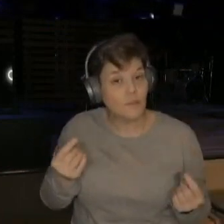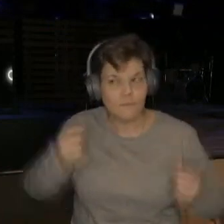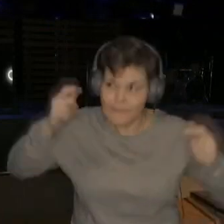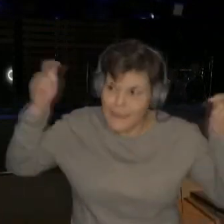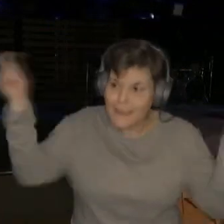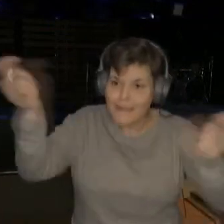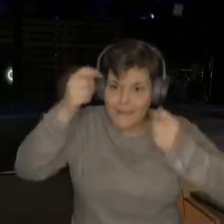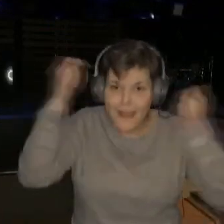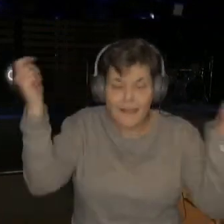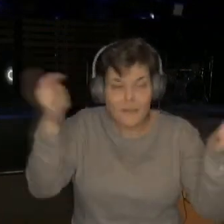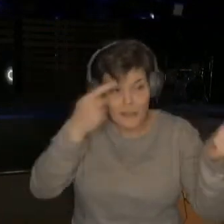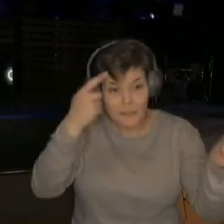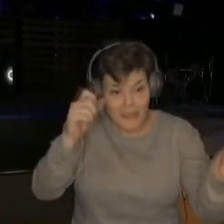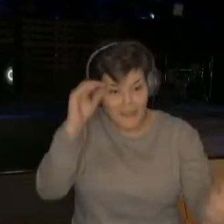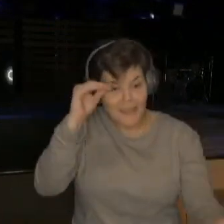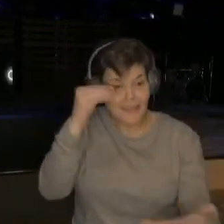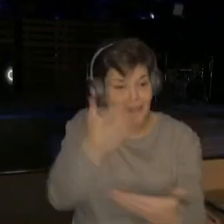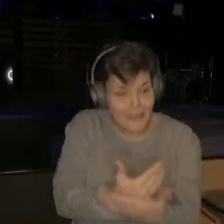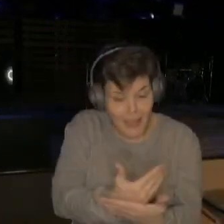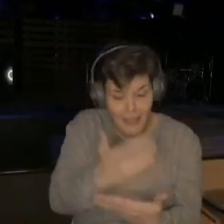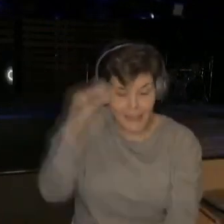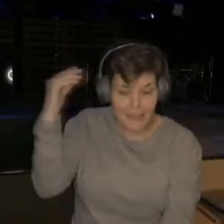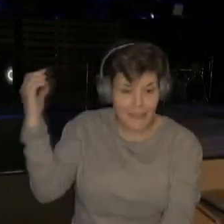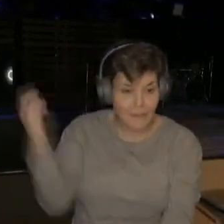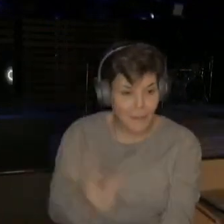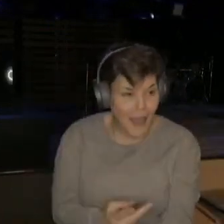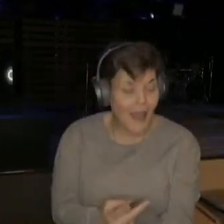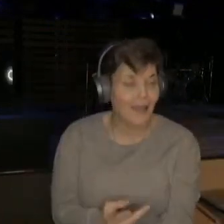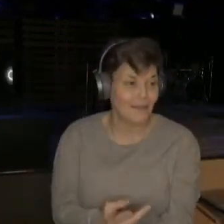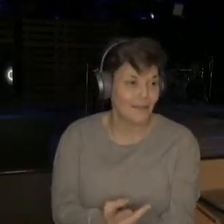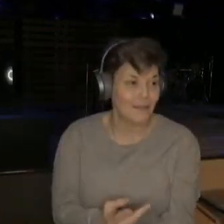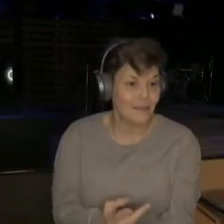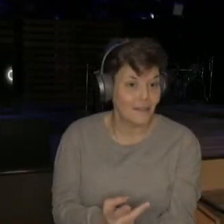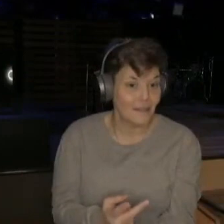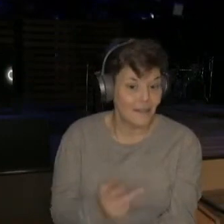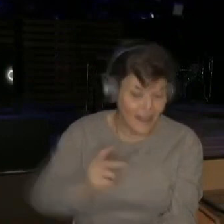He allowed for the past to rest